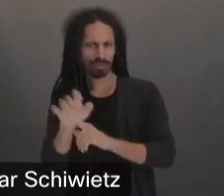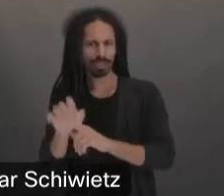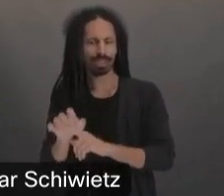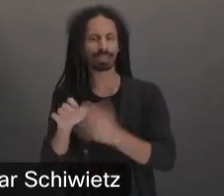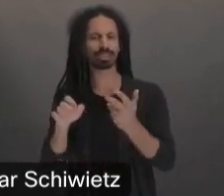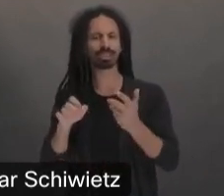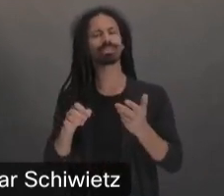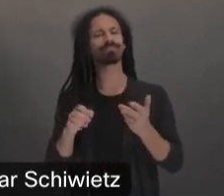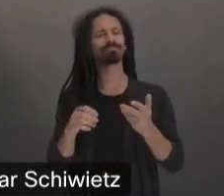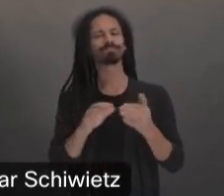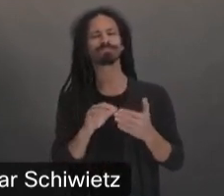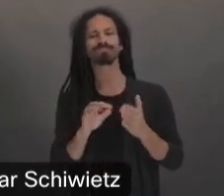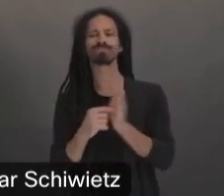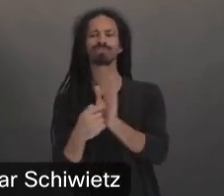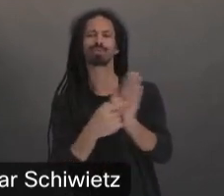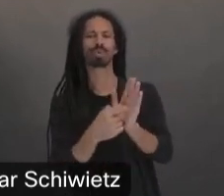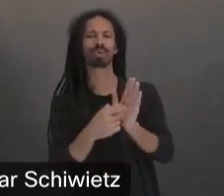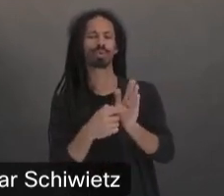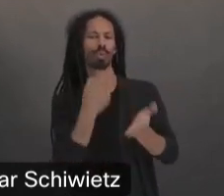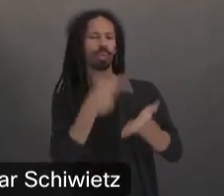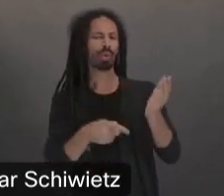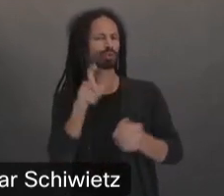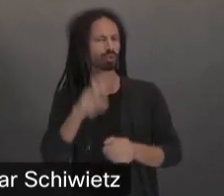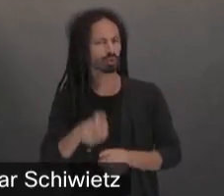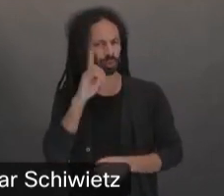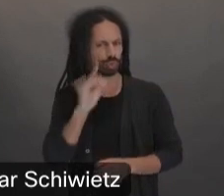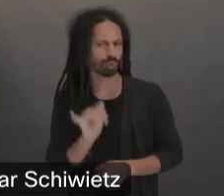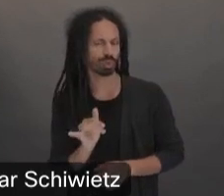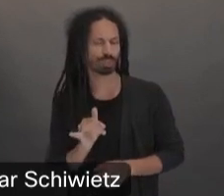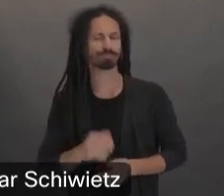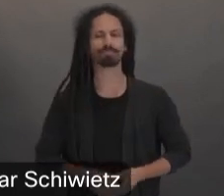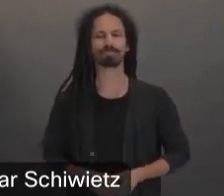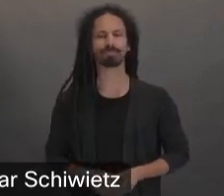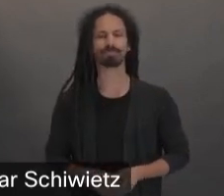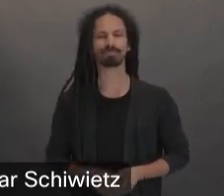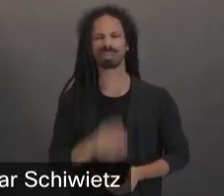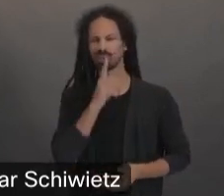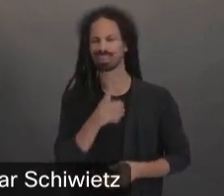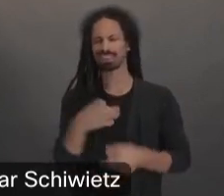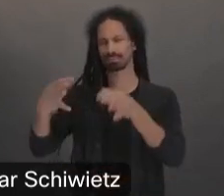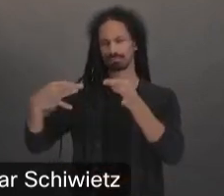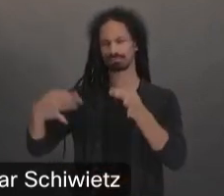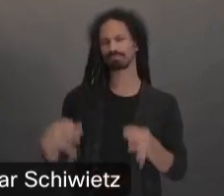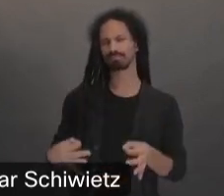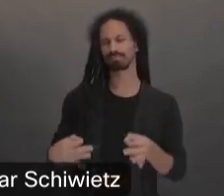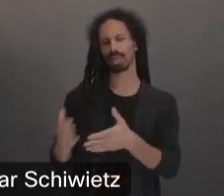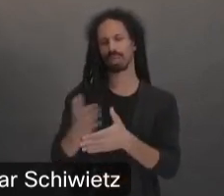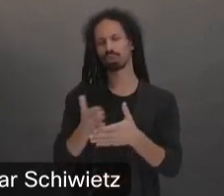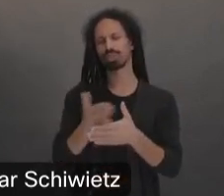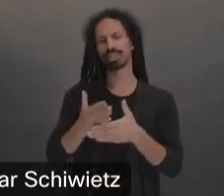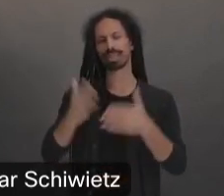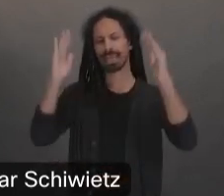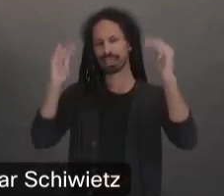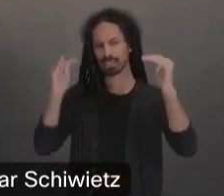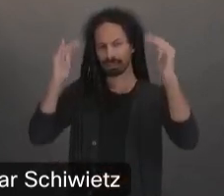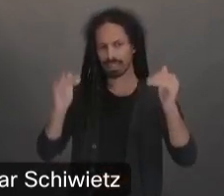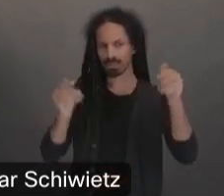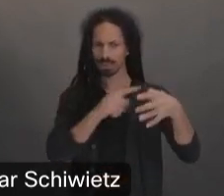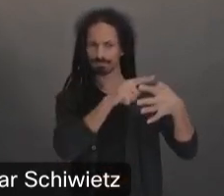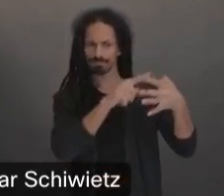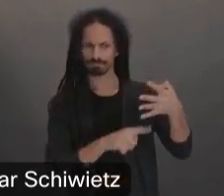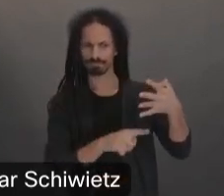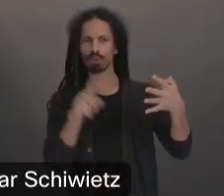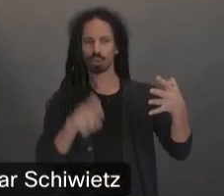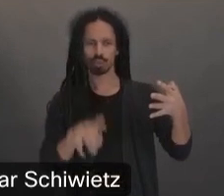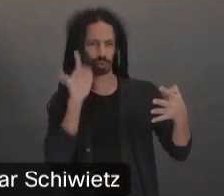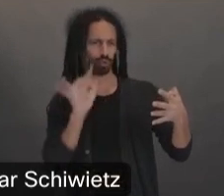what this should look like. It's also a manual sharing expectations of what these things should look like.